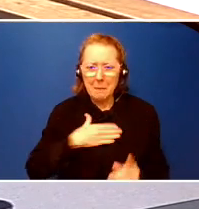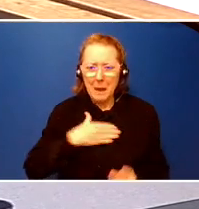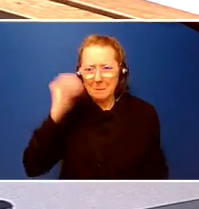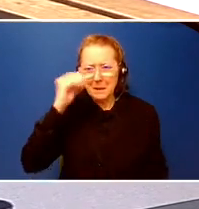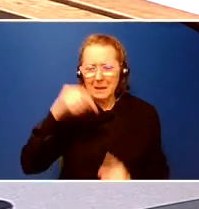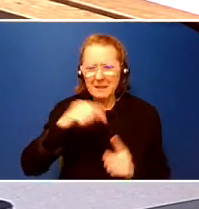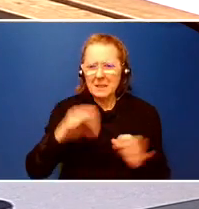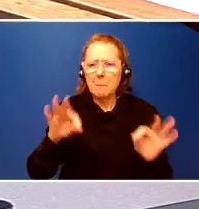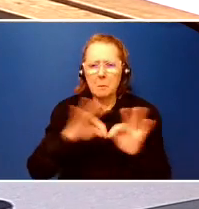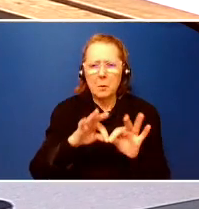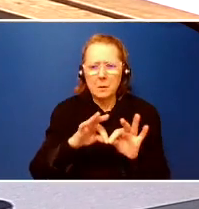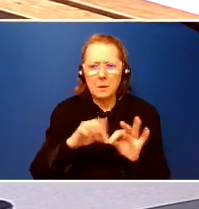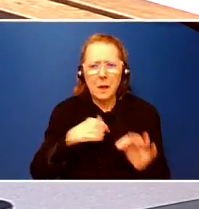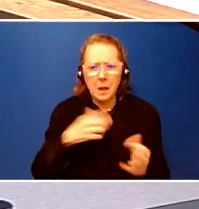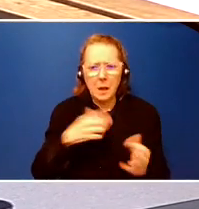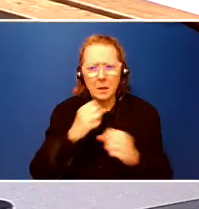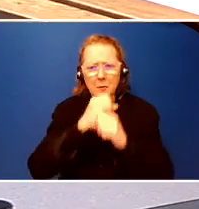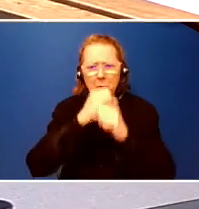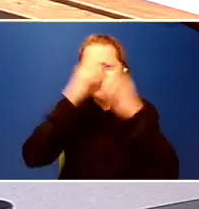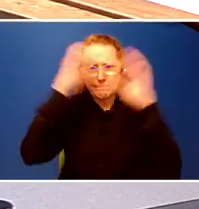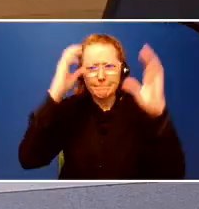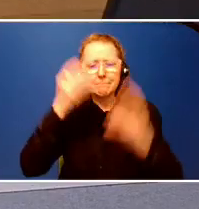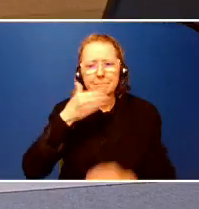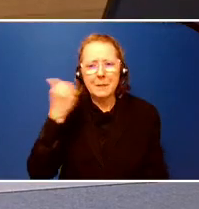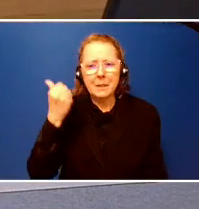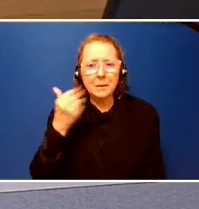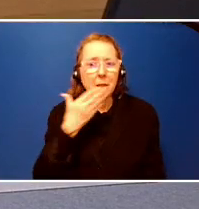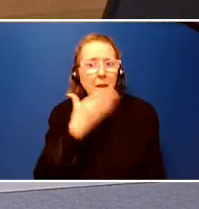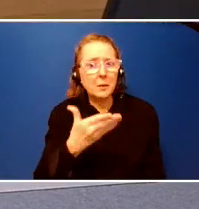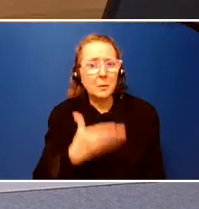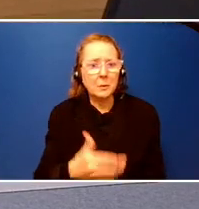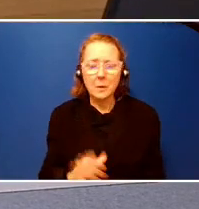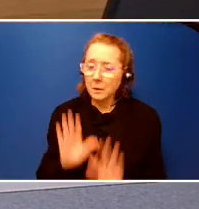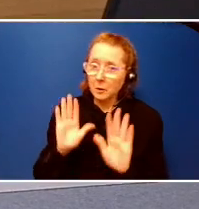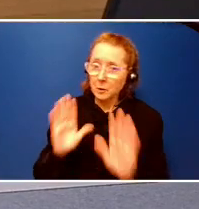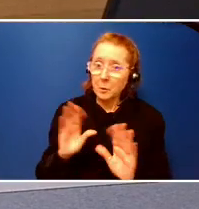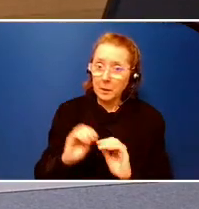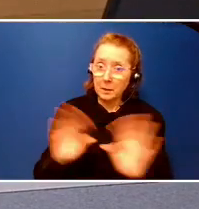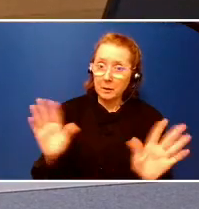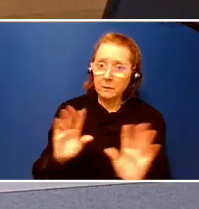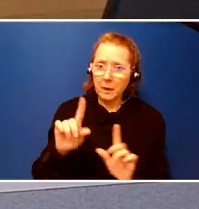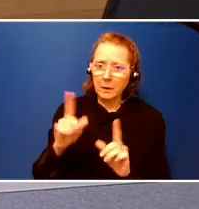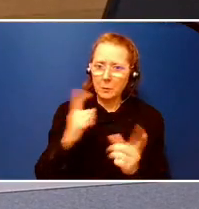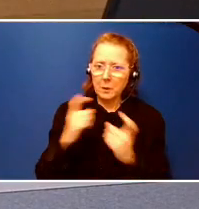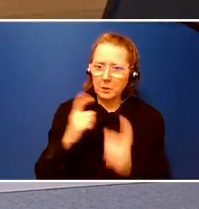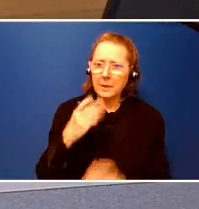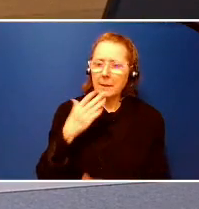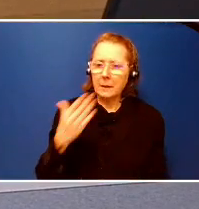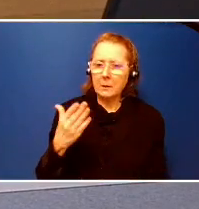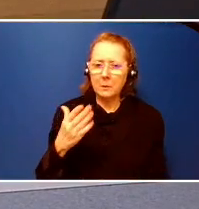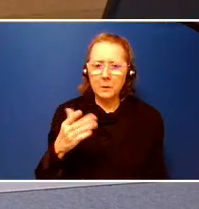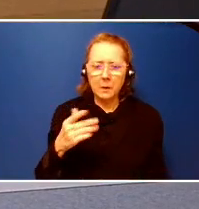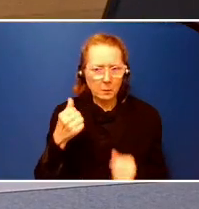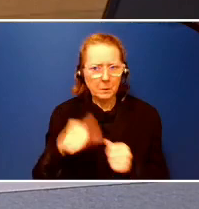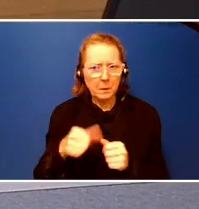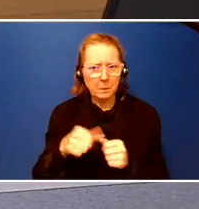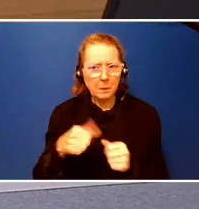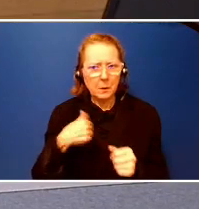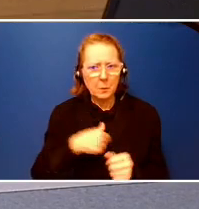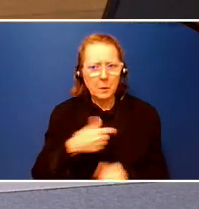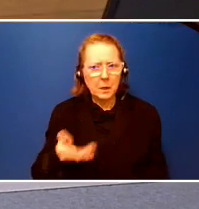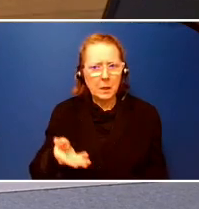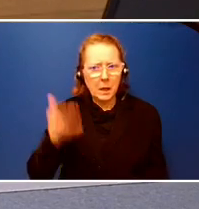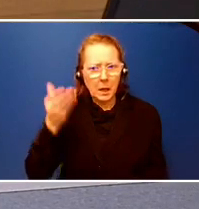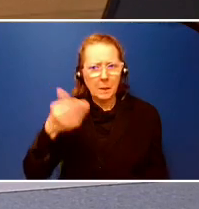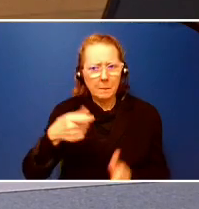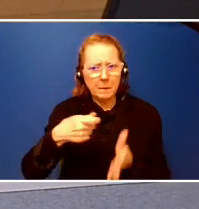better. Thank you. No, those are great clarifying questions, Counselor. And if you'll remember, we upped the fees that we